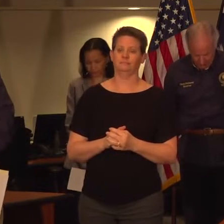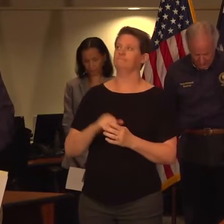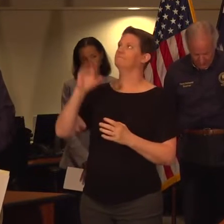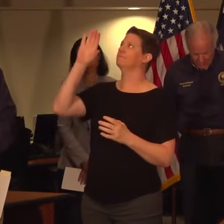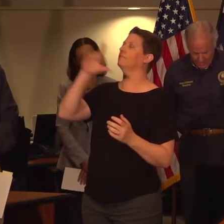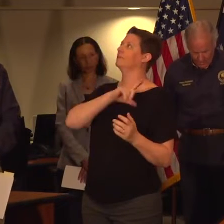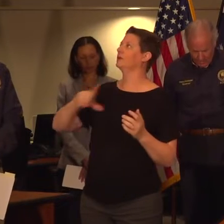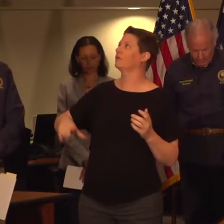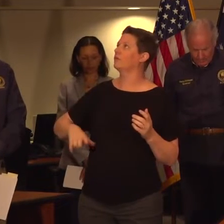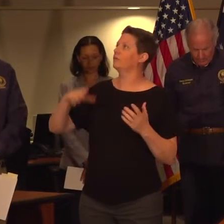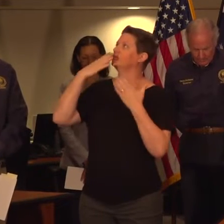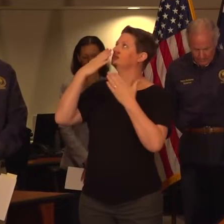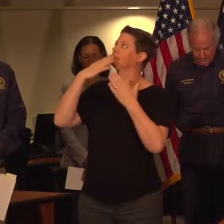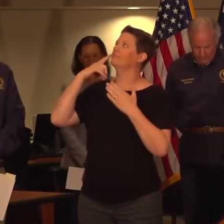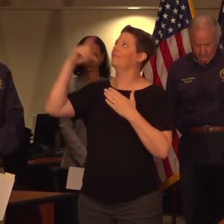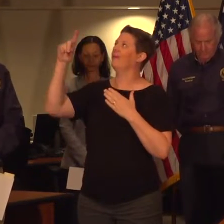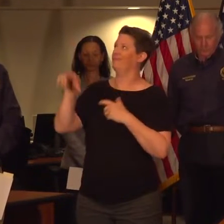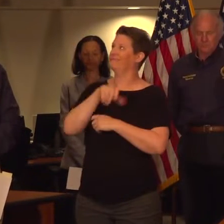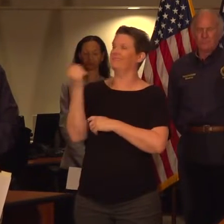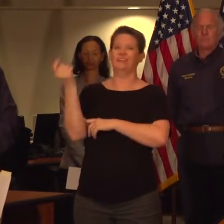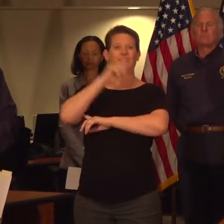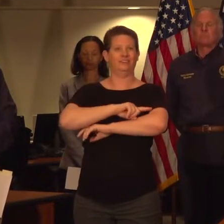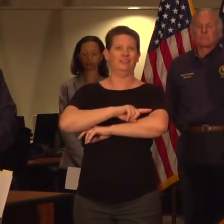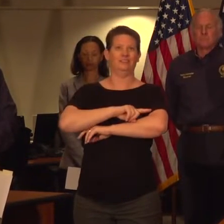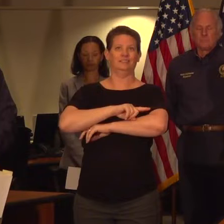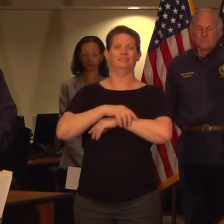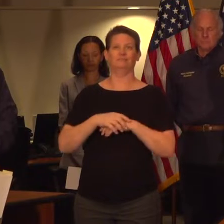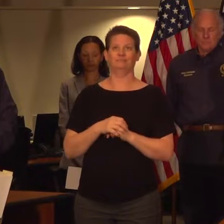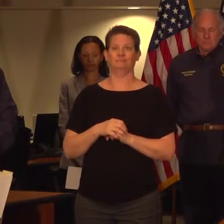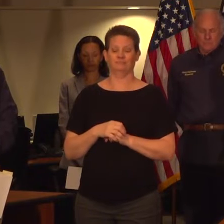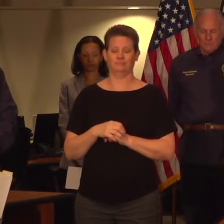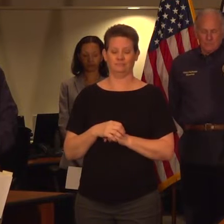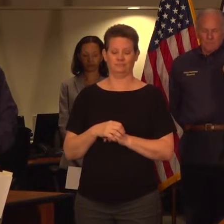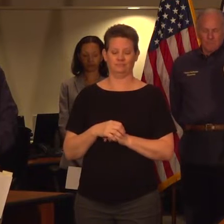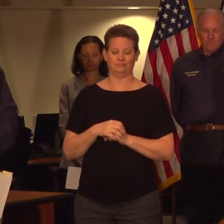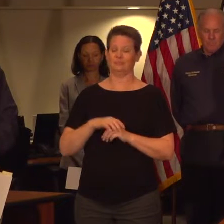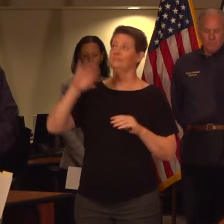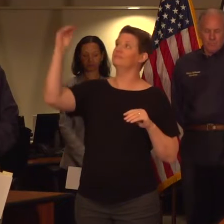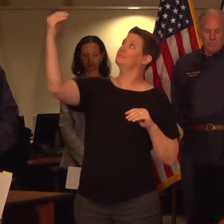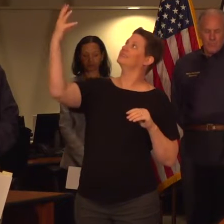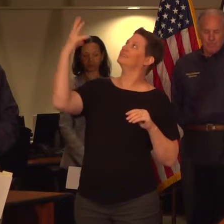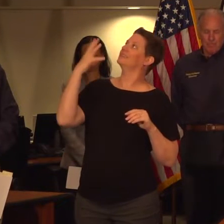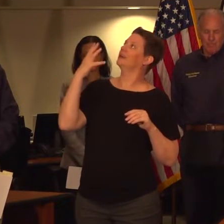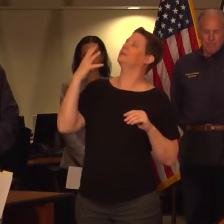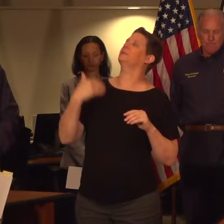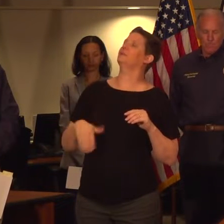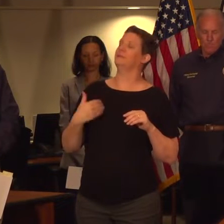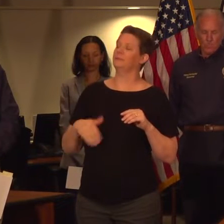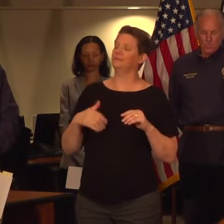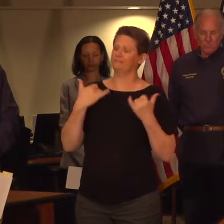Dear Lord, we thank you for yet another day that we're able to see the sunshine. I pray now in your